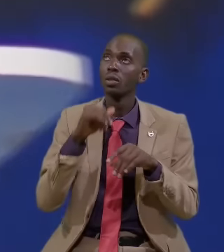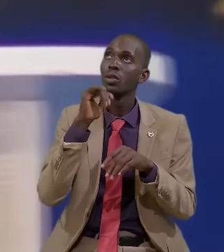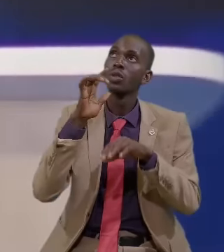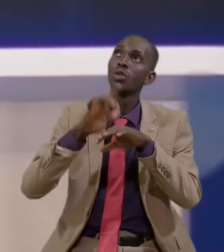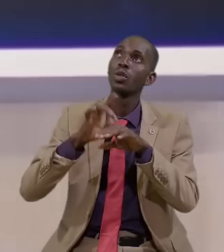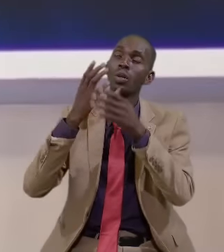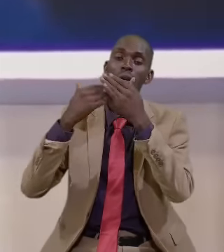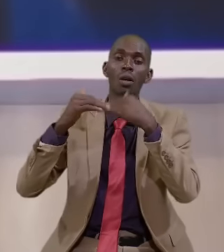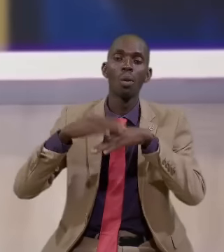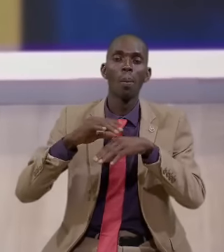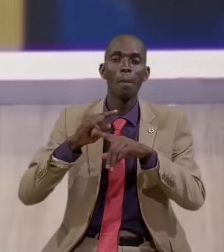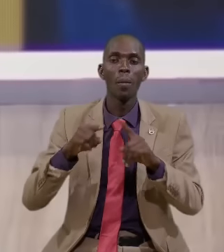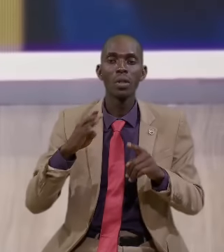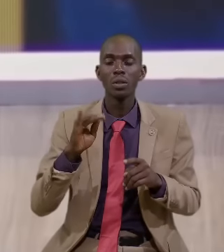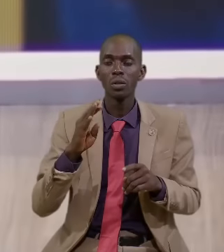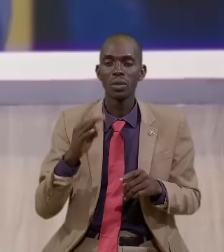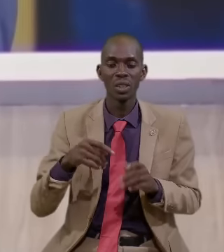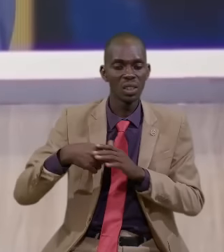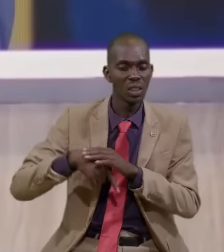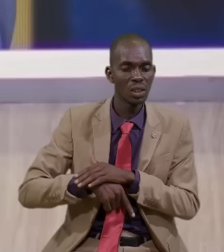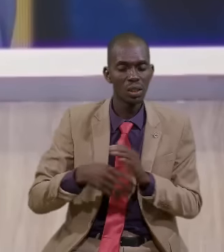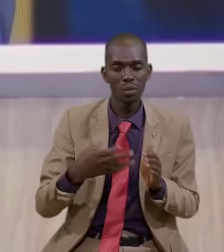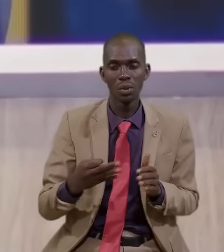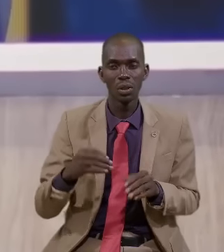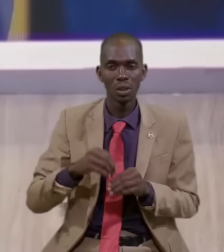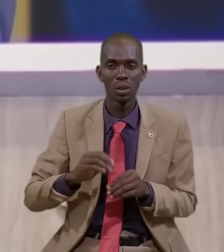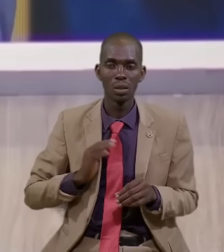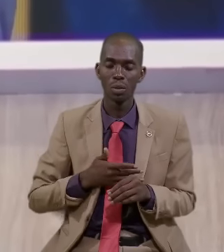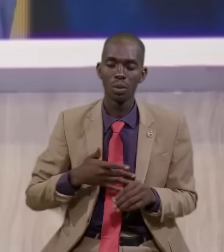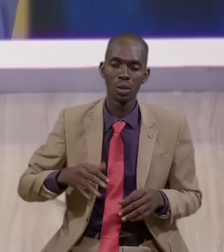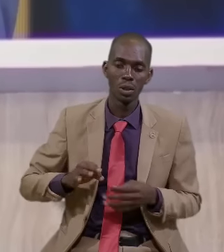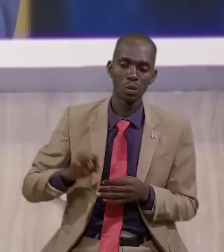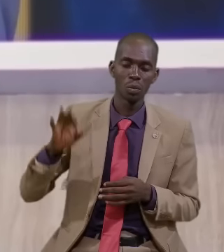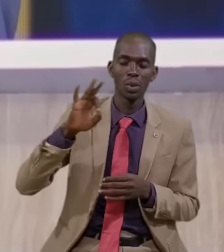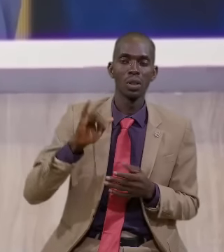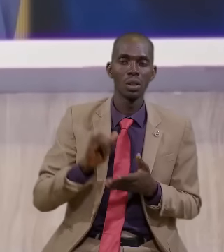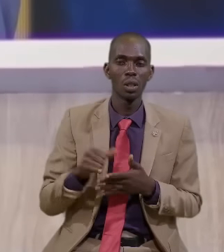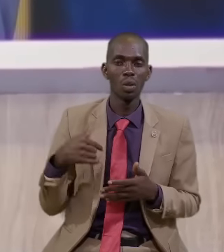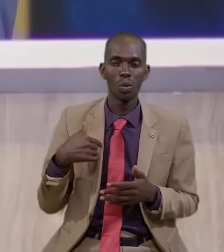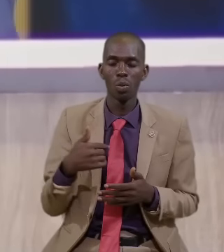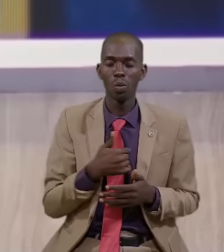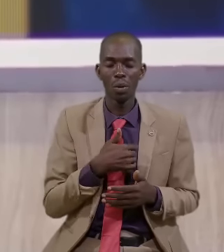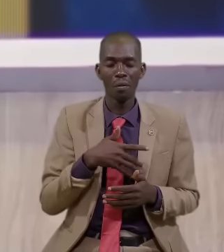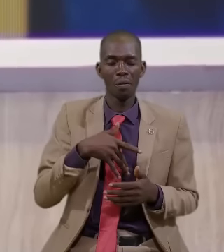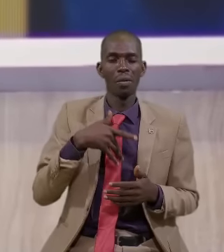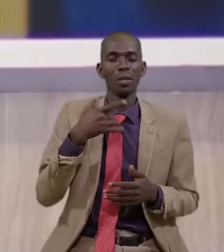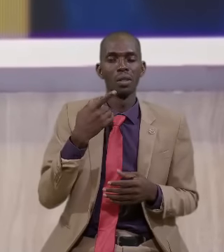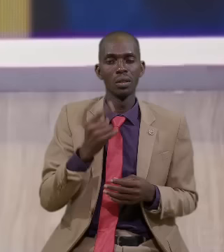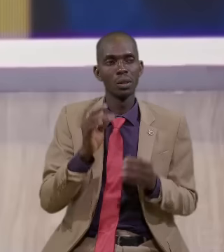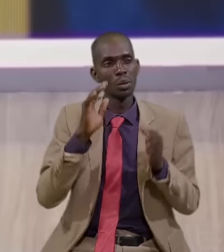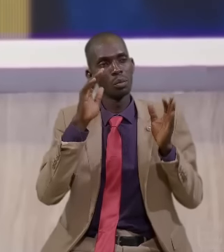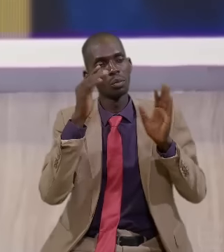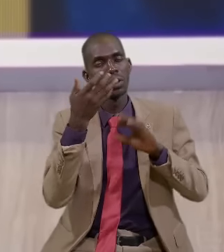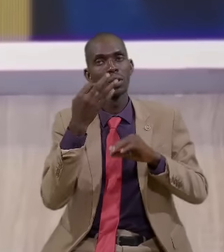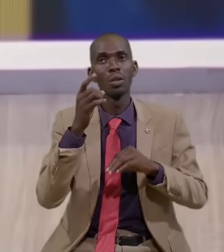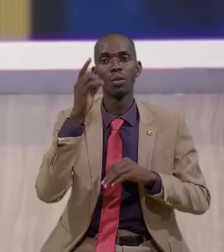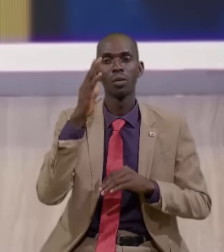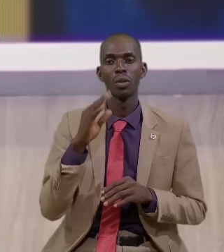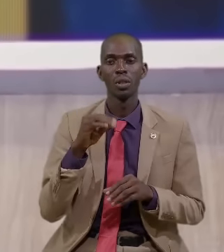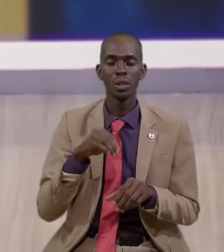spirit that we sense the presence of God. We sense the goodness of God. It's in our spirit